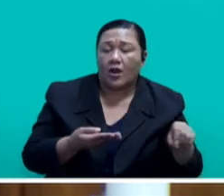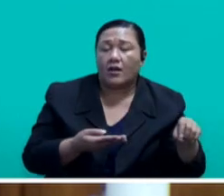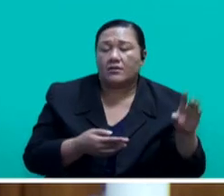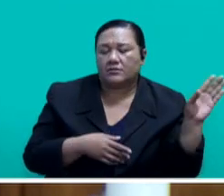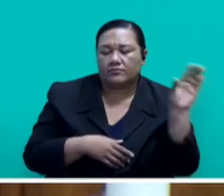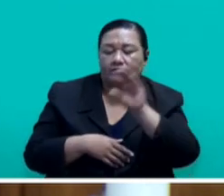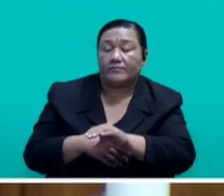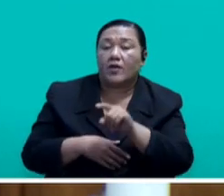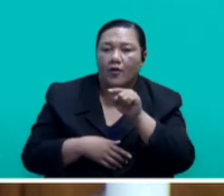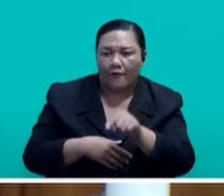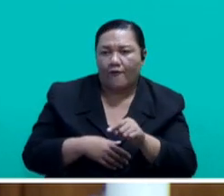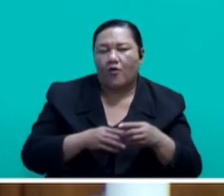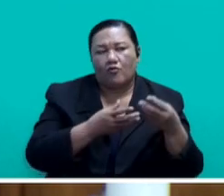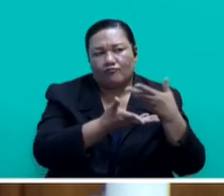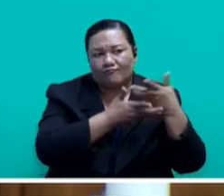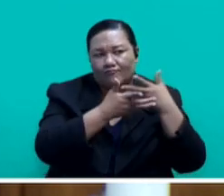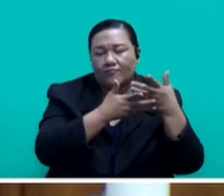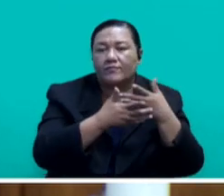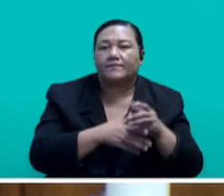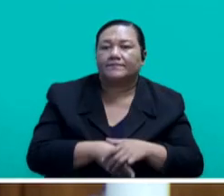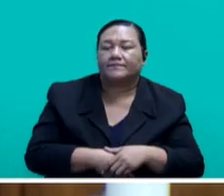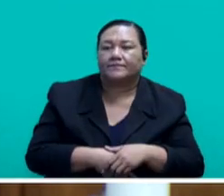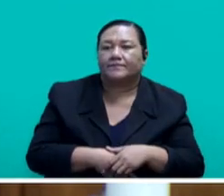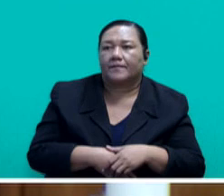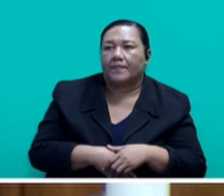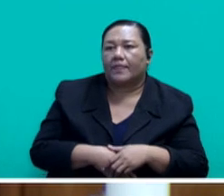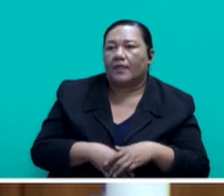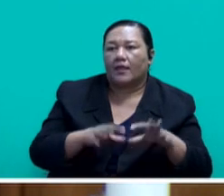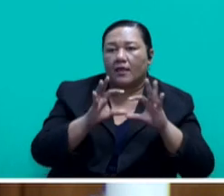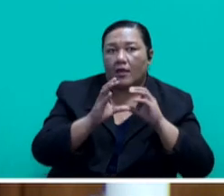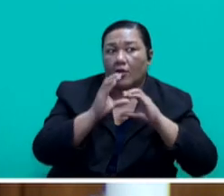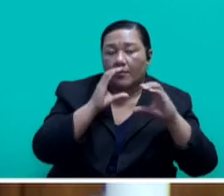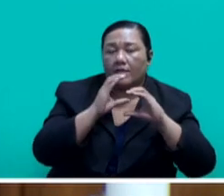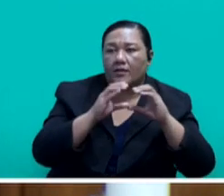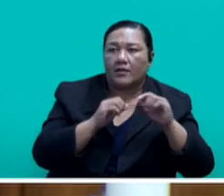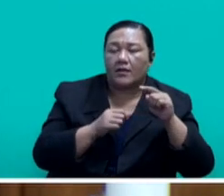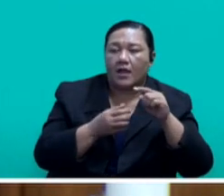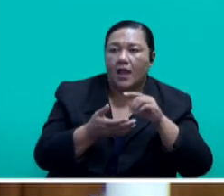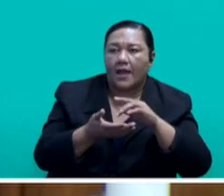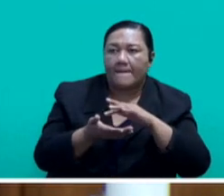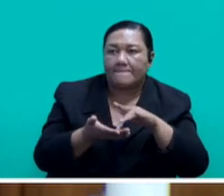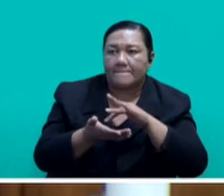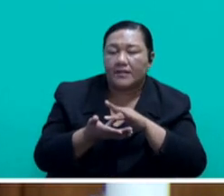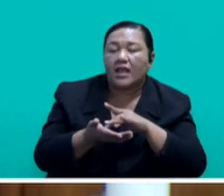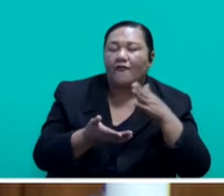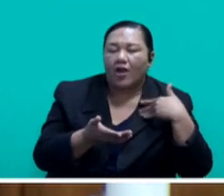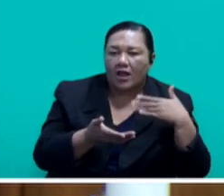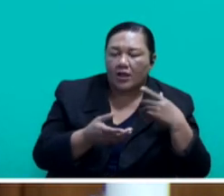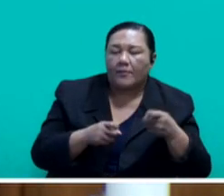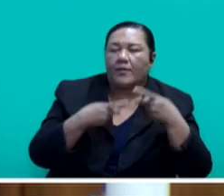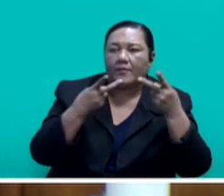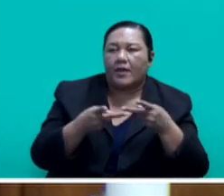year. And our mediators continue to promote cordial employment relations, promoting good faith, health and safety,